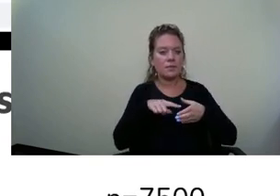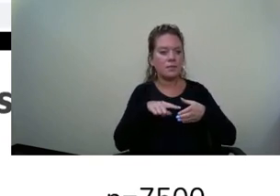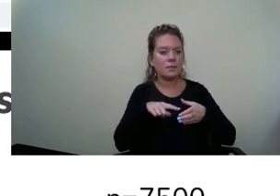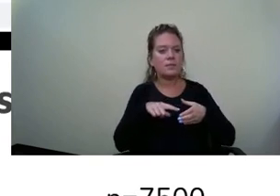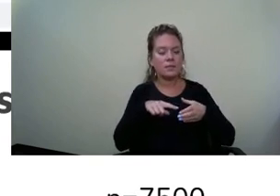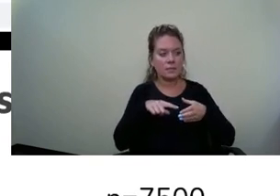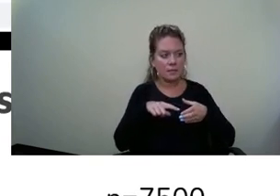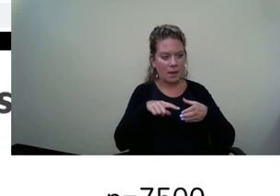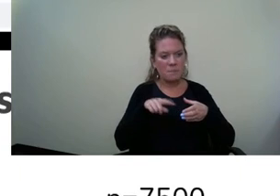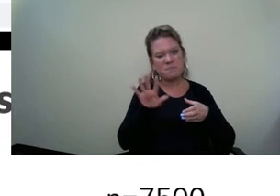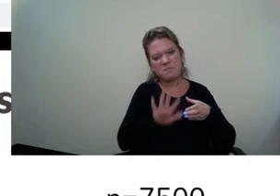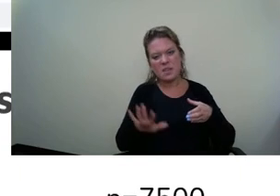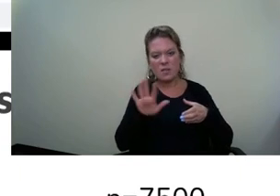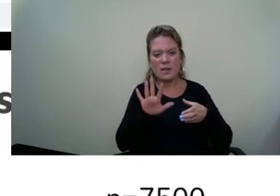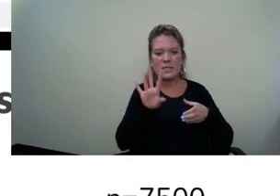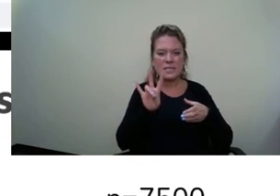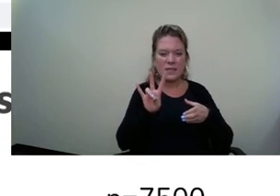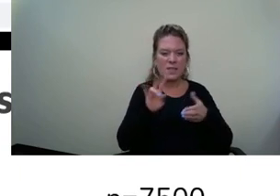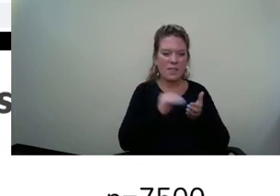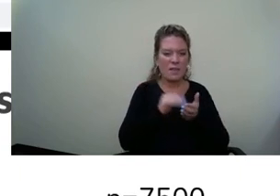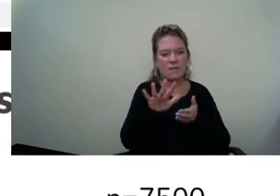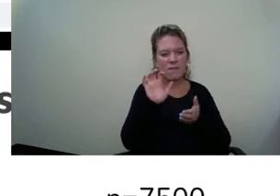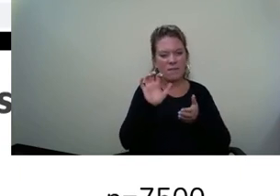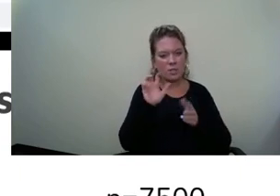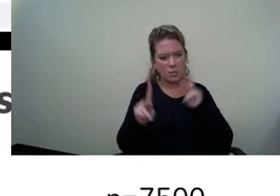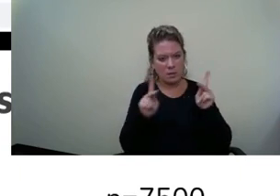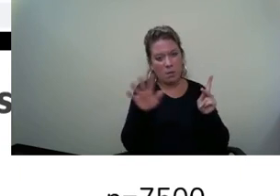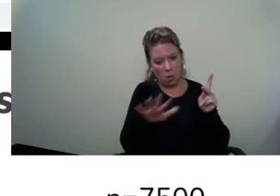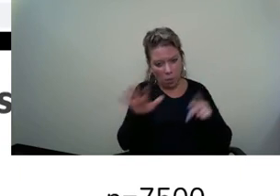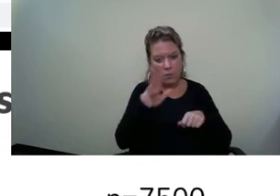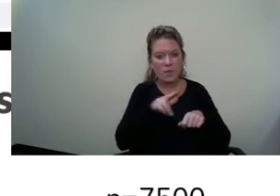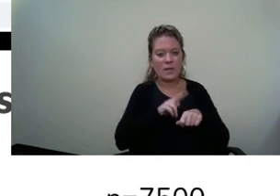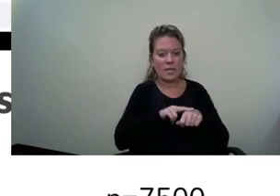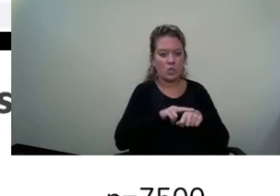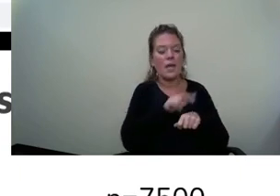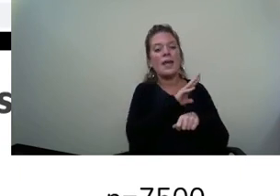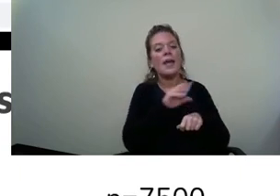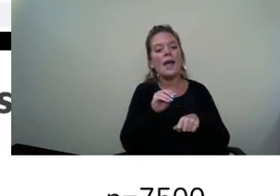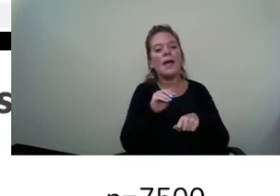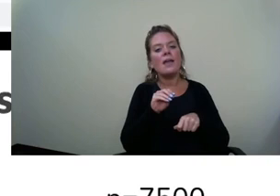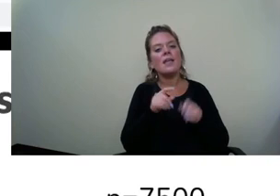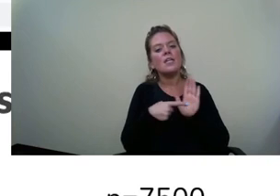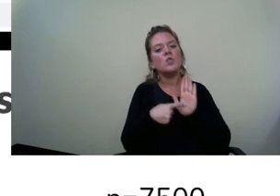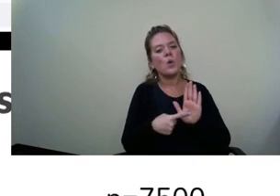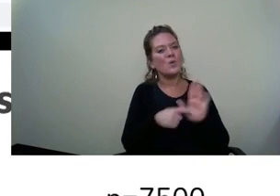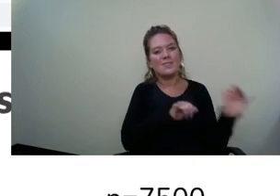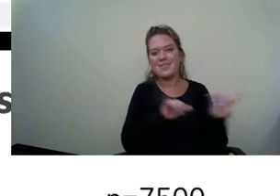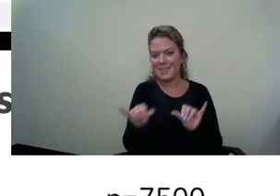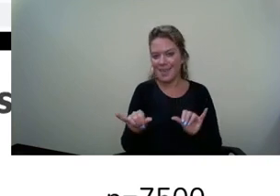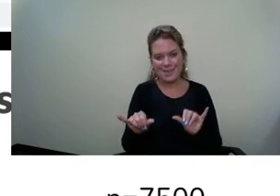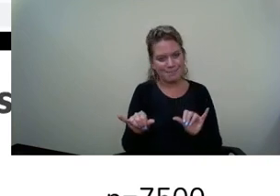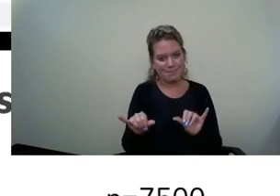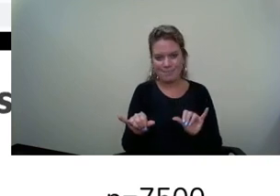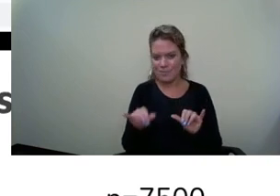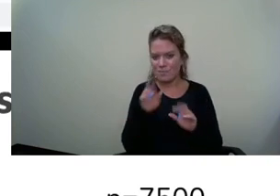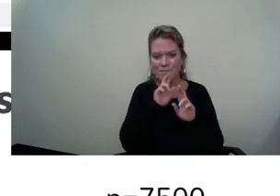many-fold larger. So this is around 7,500 people nationwide, and it tells us virtually the same thing.